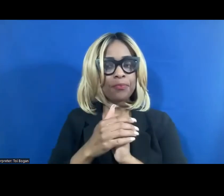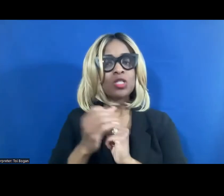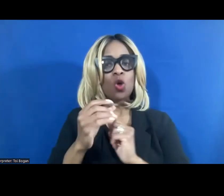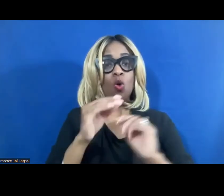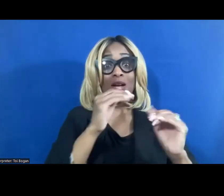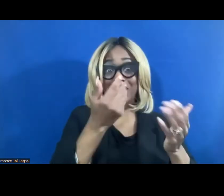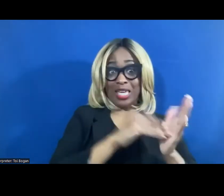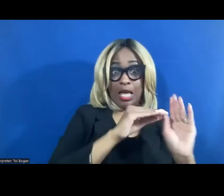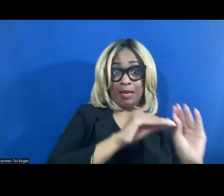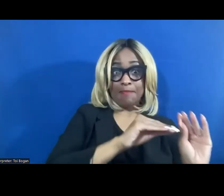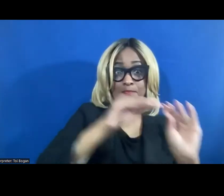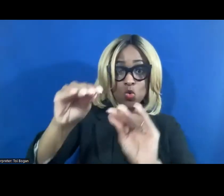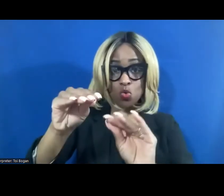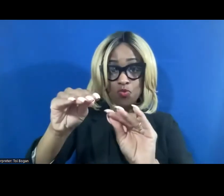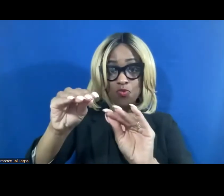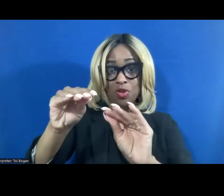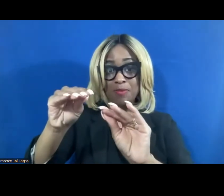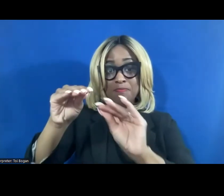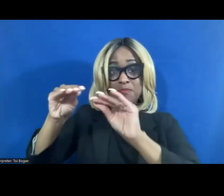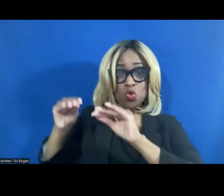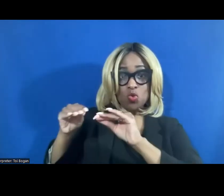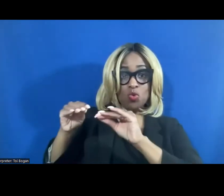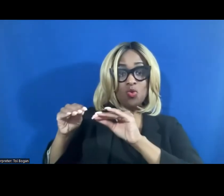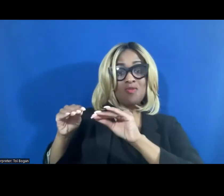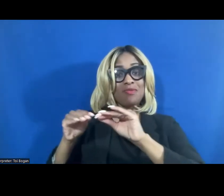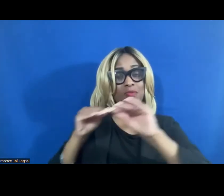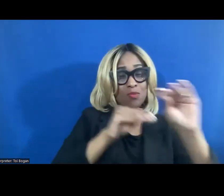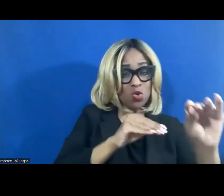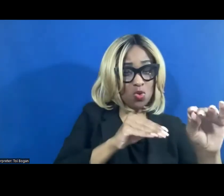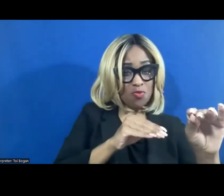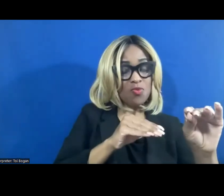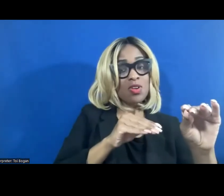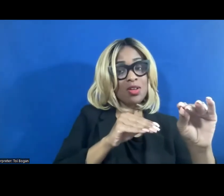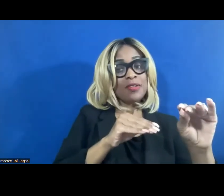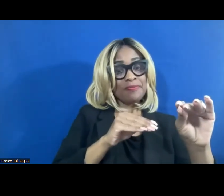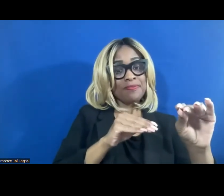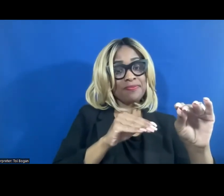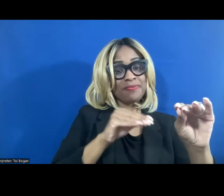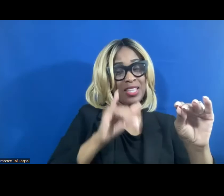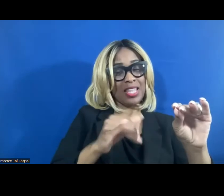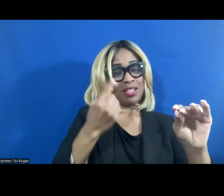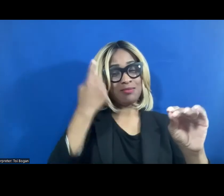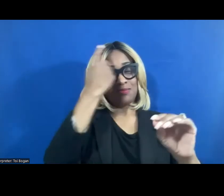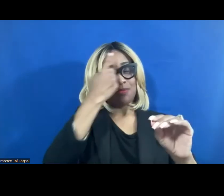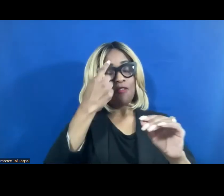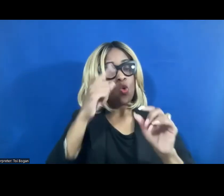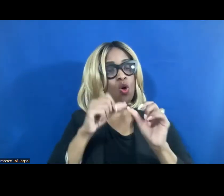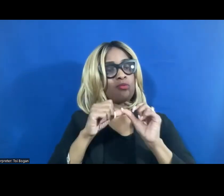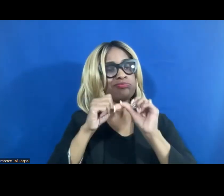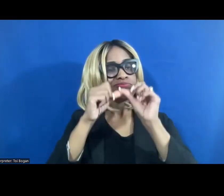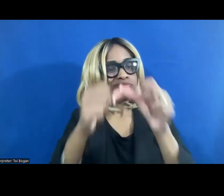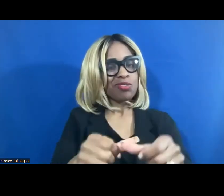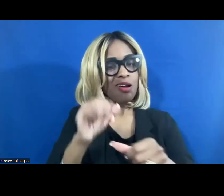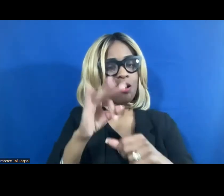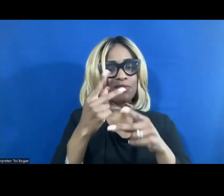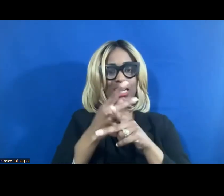migratory movement. That does pose an interesting consideration for continuity of care. So that